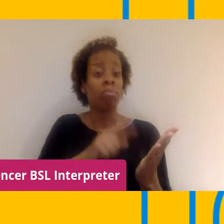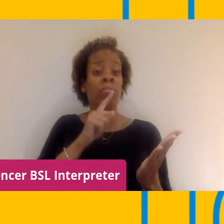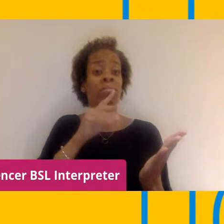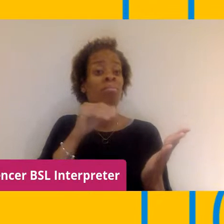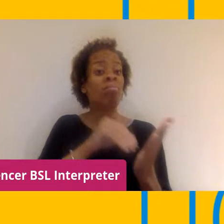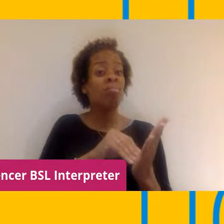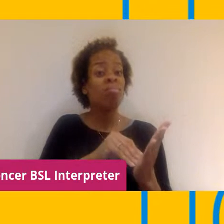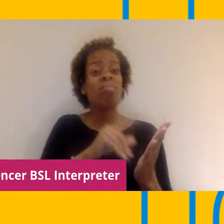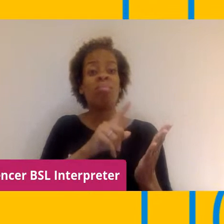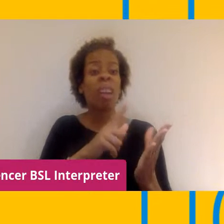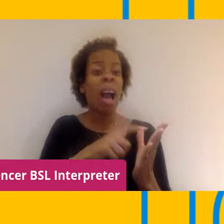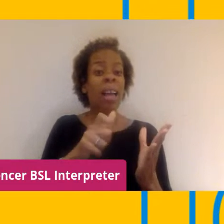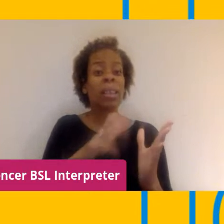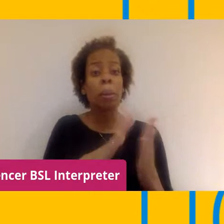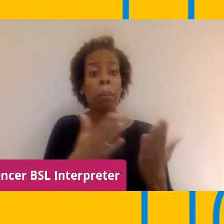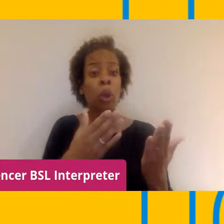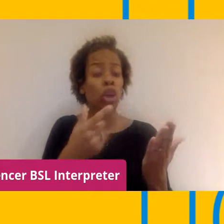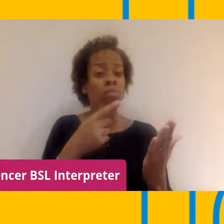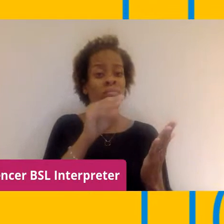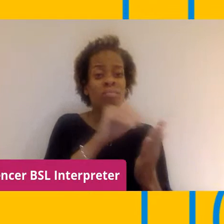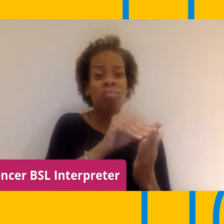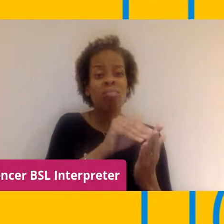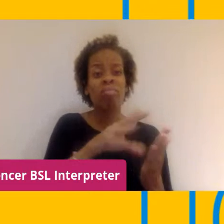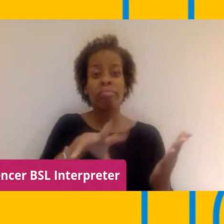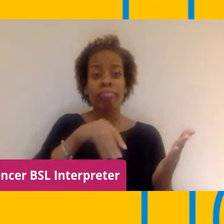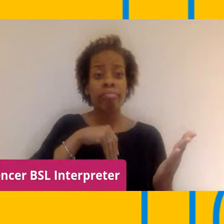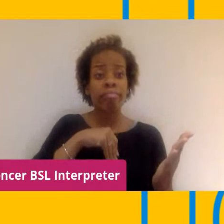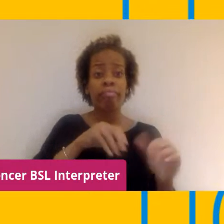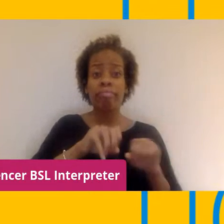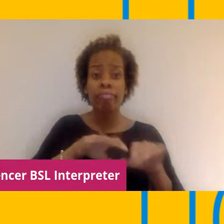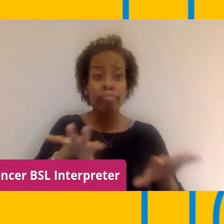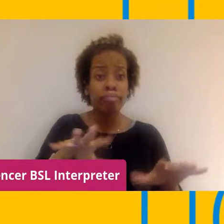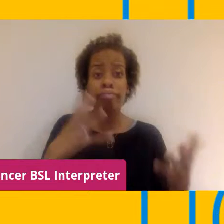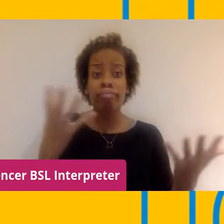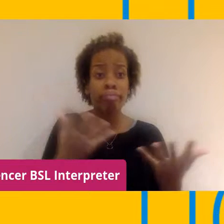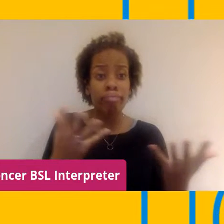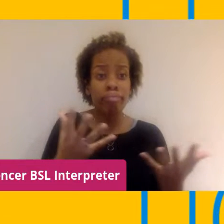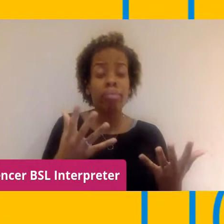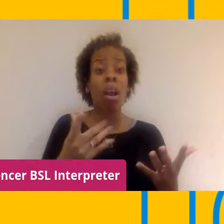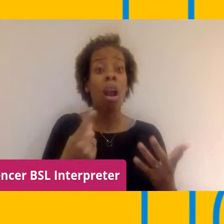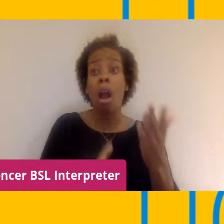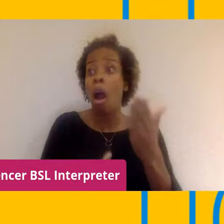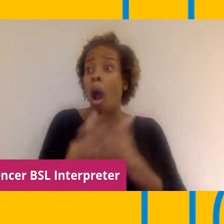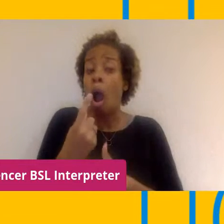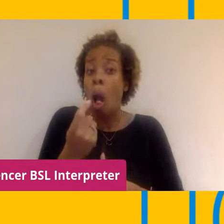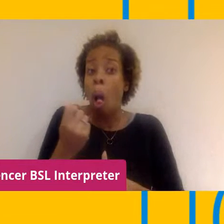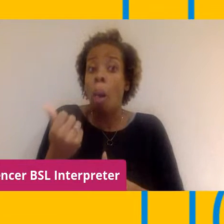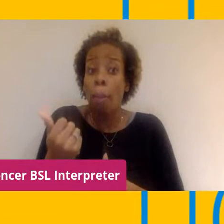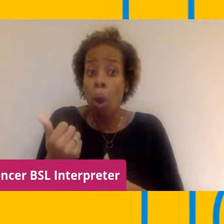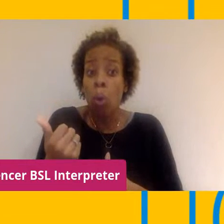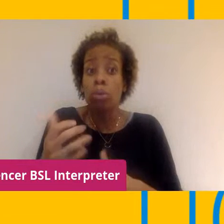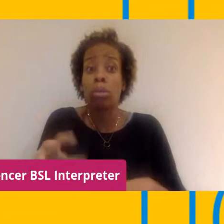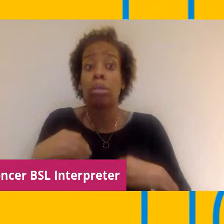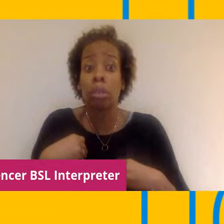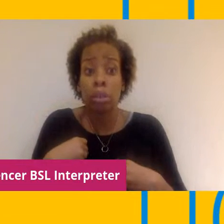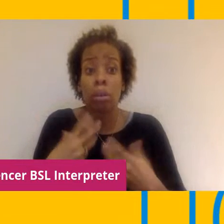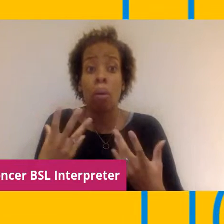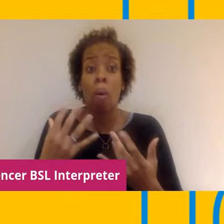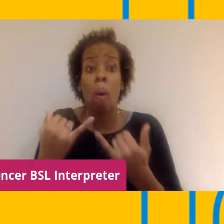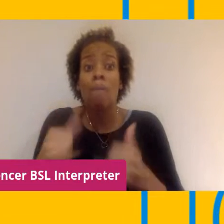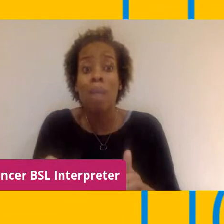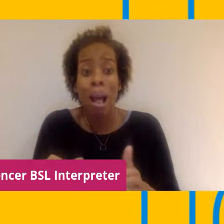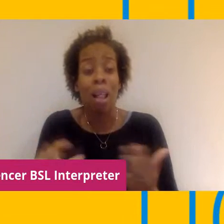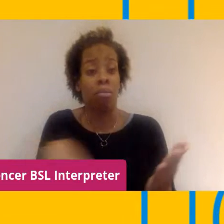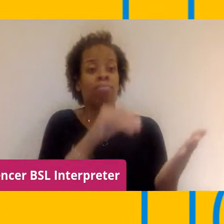the accident book and transmission on site, and also near misses, which, we are taking as failed control measures